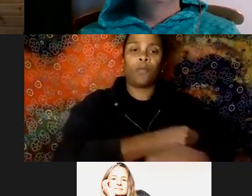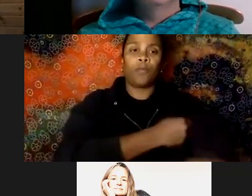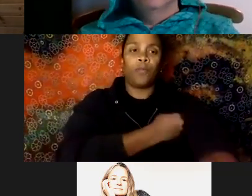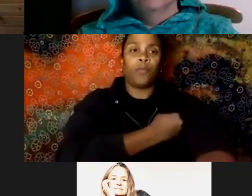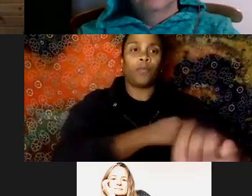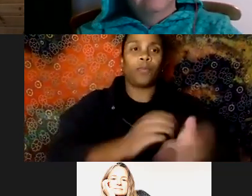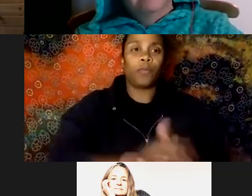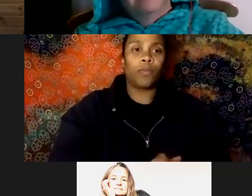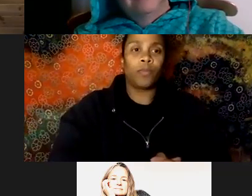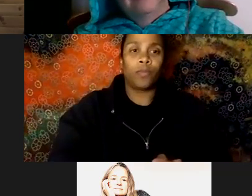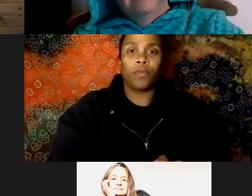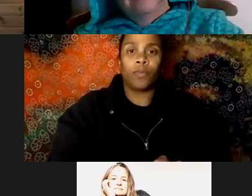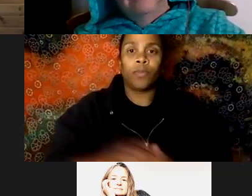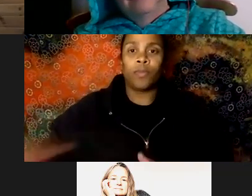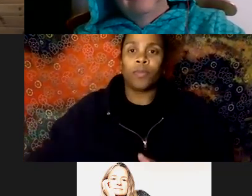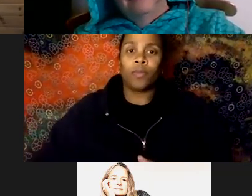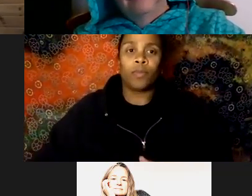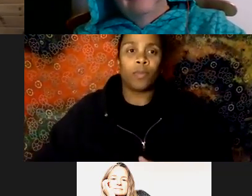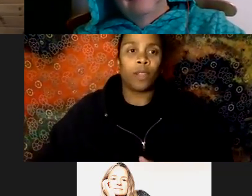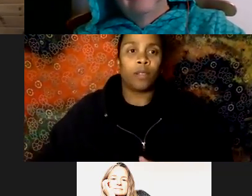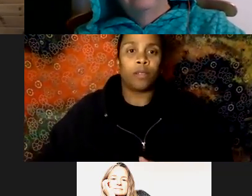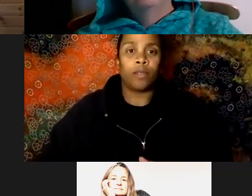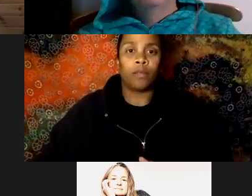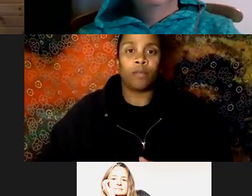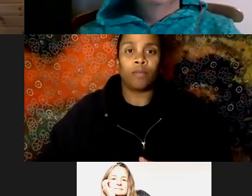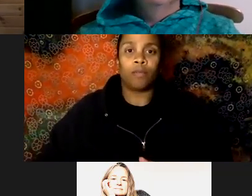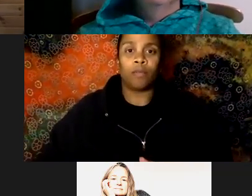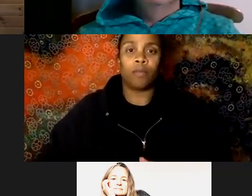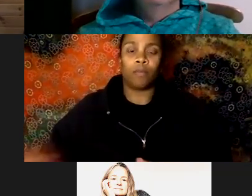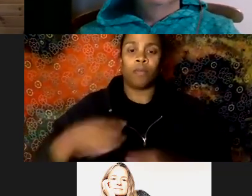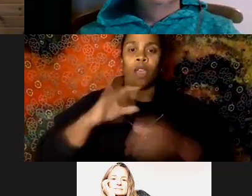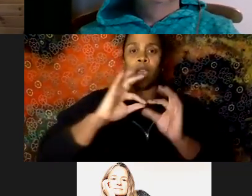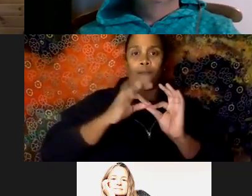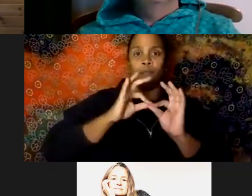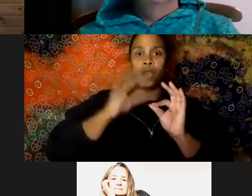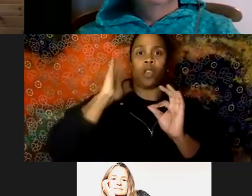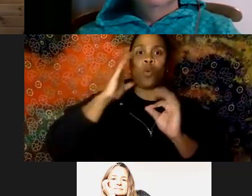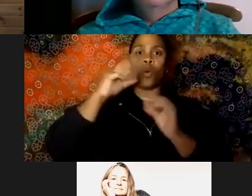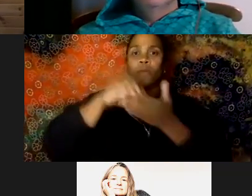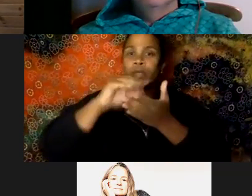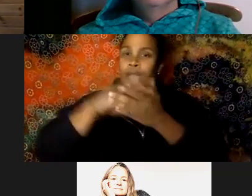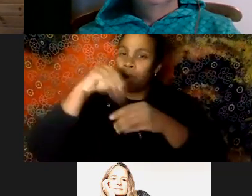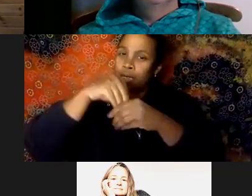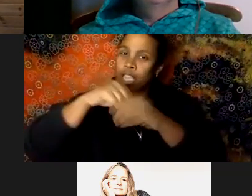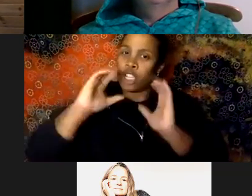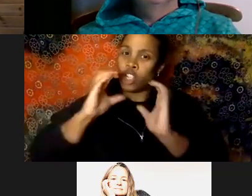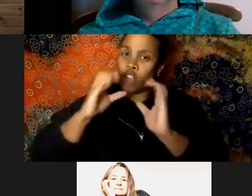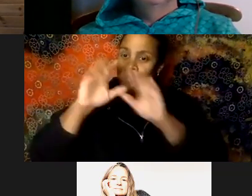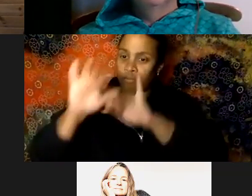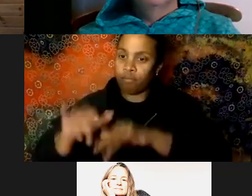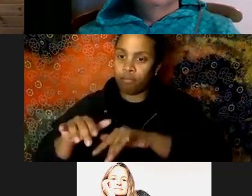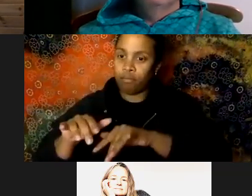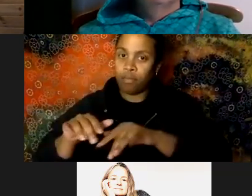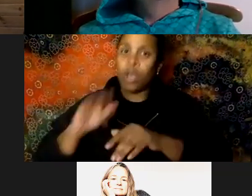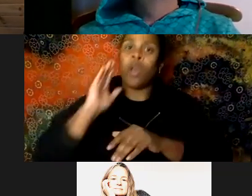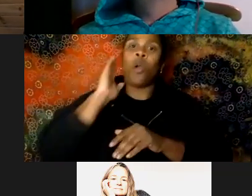All right. Yeah, so and I'll put information in the chat about all the practitioners too, so that you know who we all are. We're all going to go through and introduce